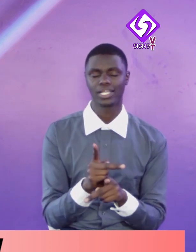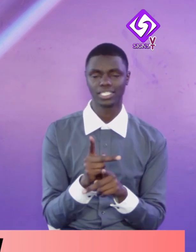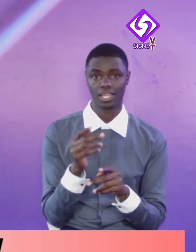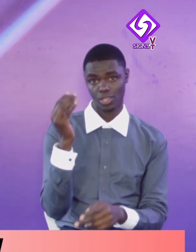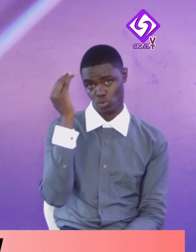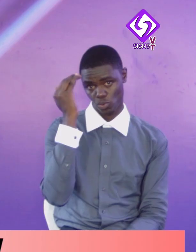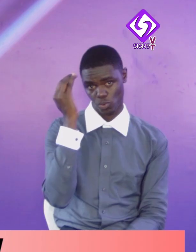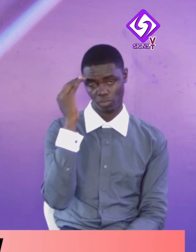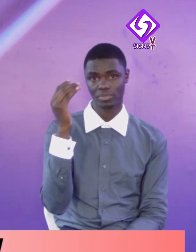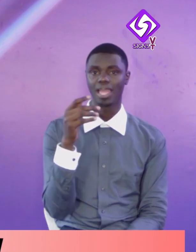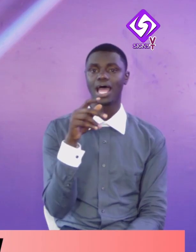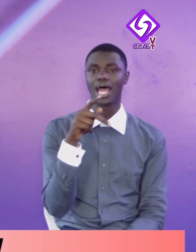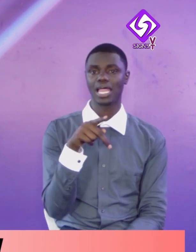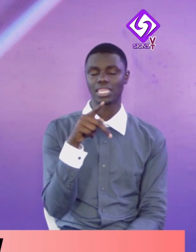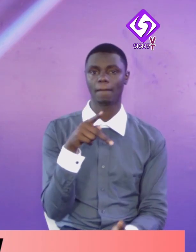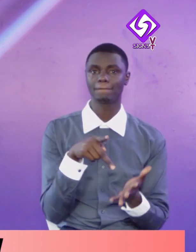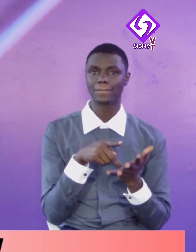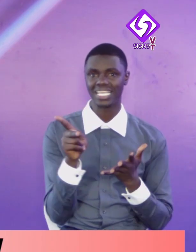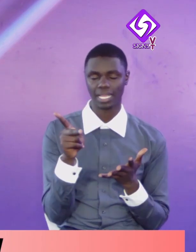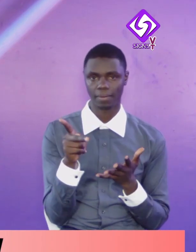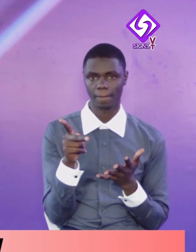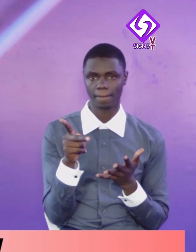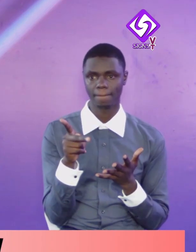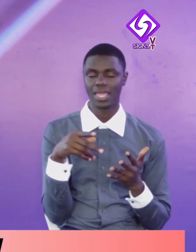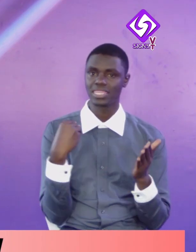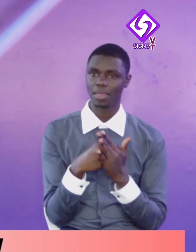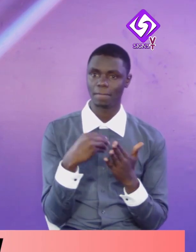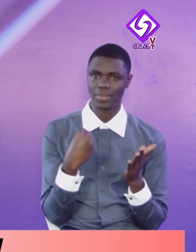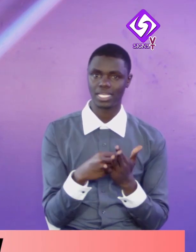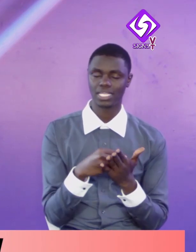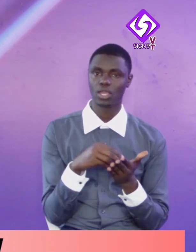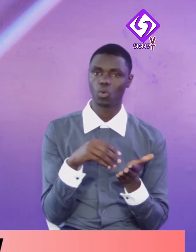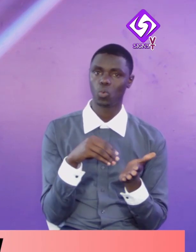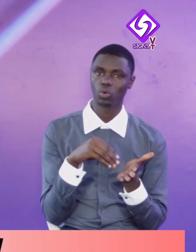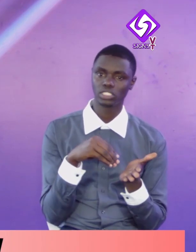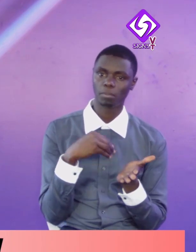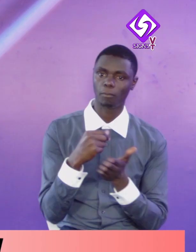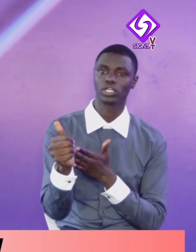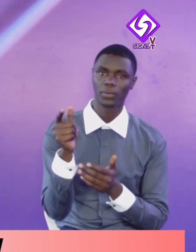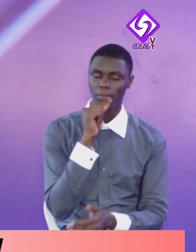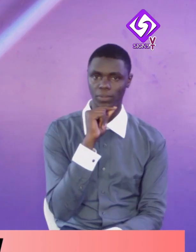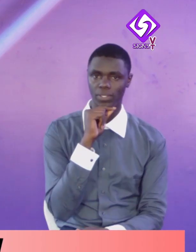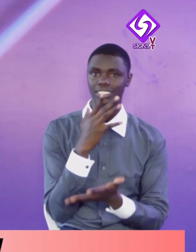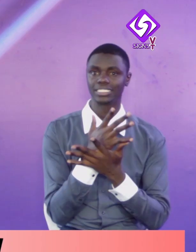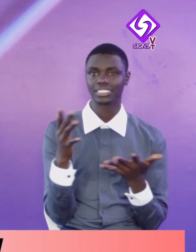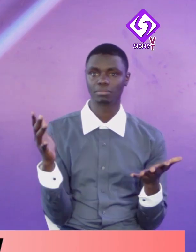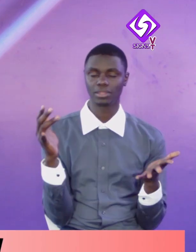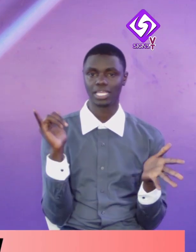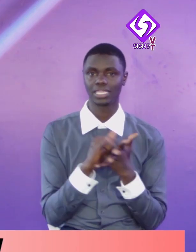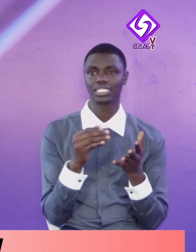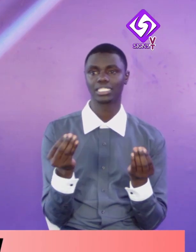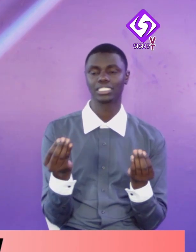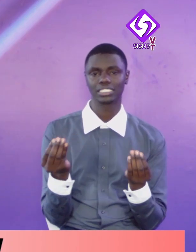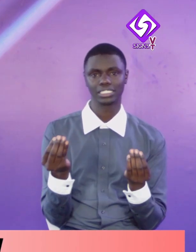and the price tag, the money that he was bought with is something that he's giving